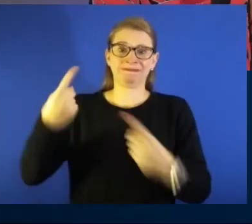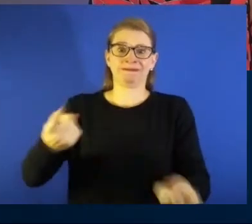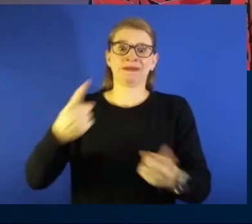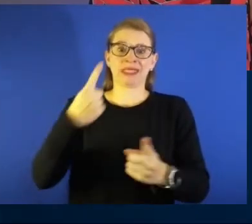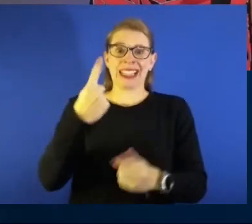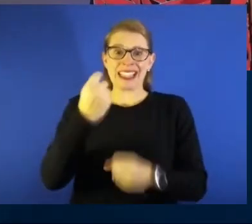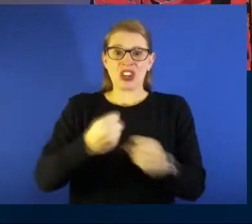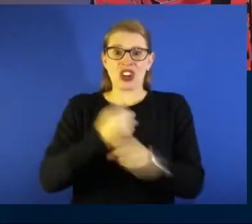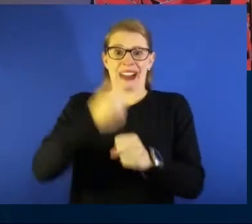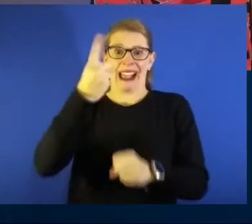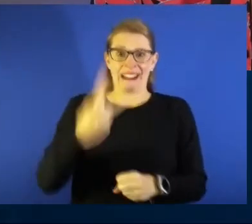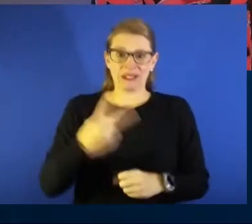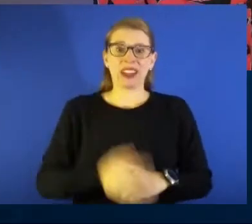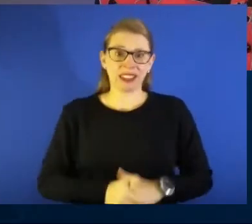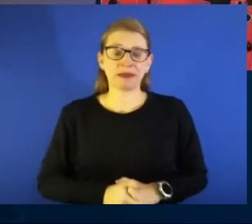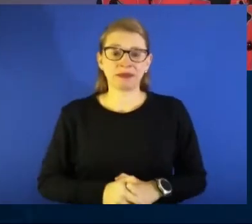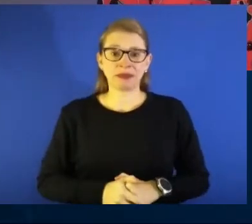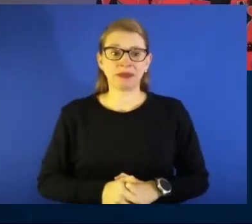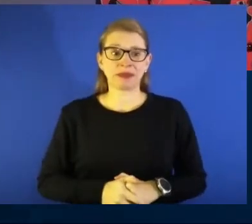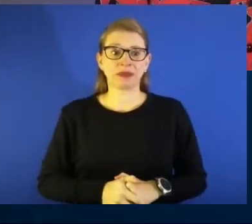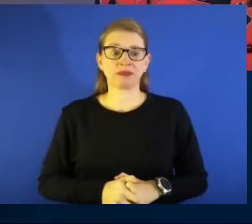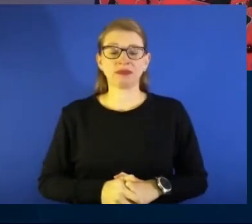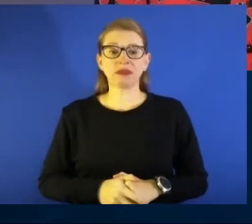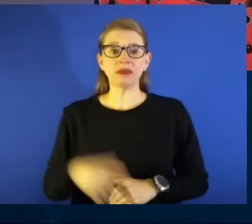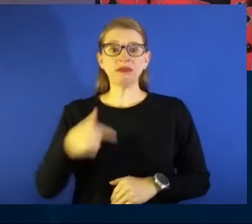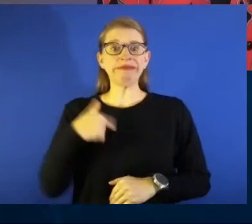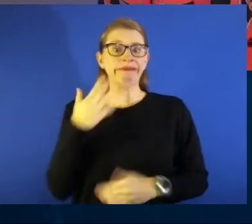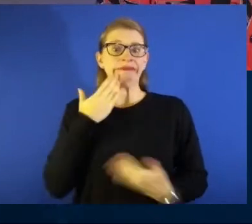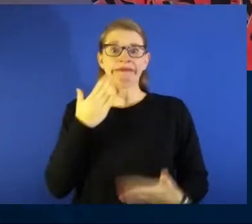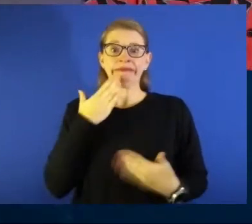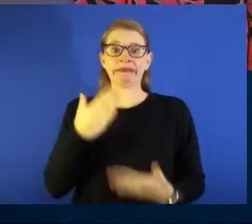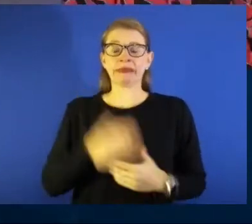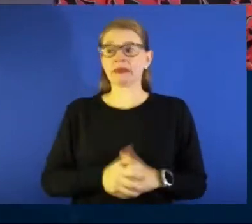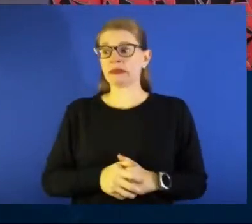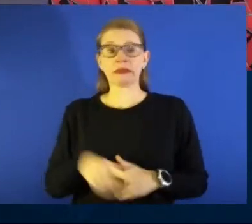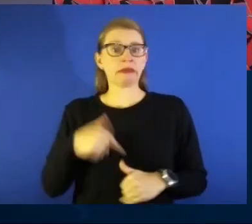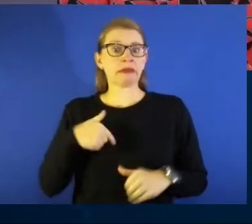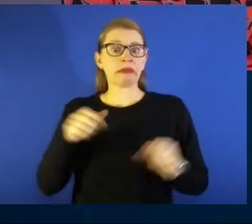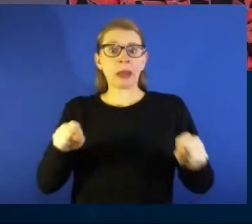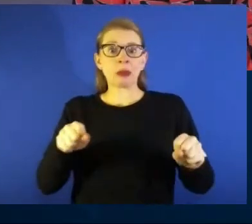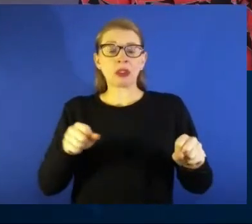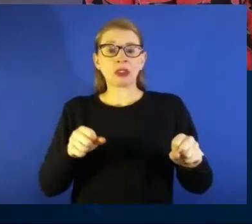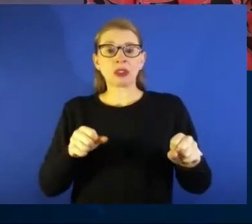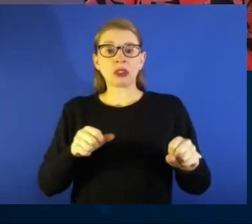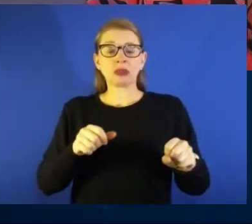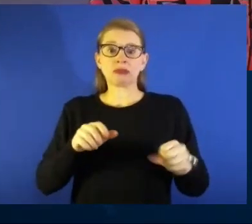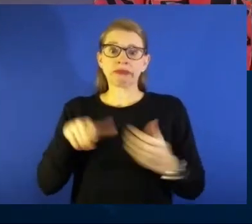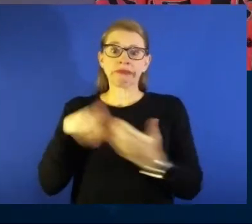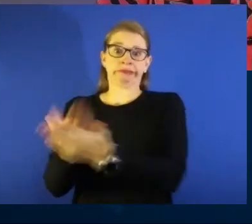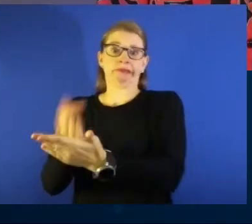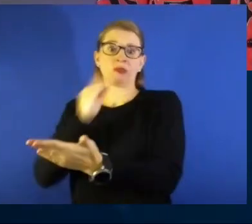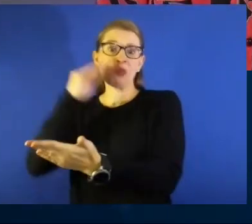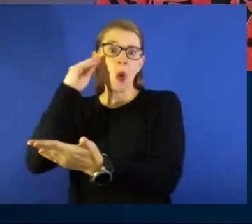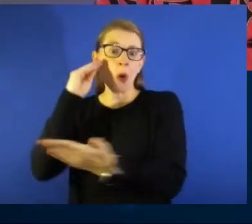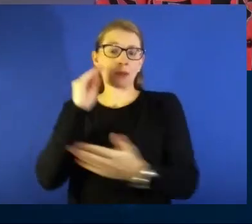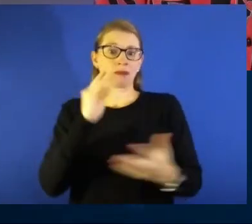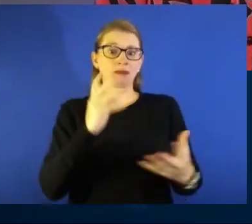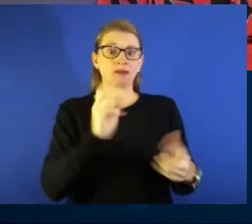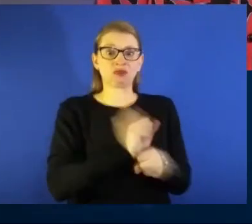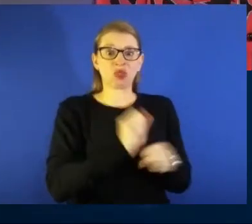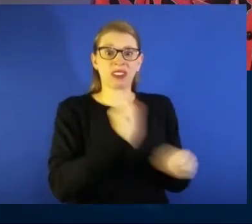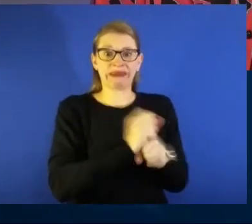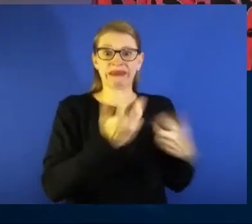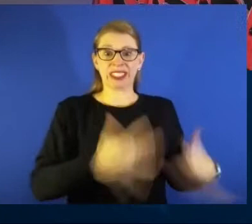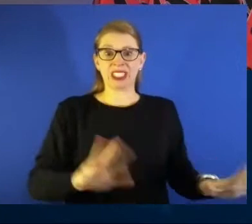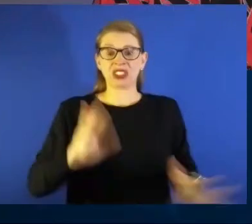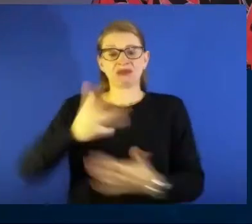and think. I think it's being thankful that we are able to go home, that we can go see our friends and our family